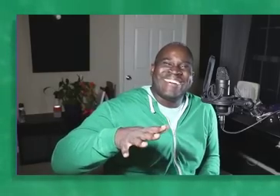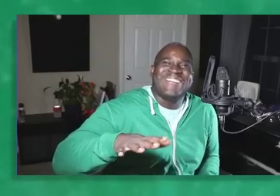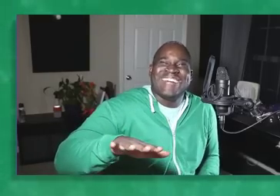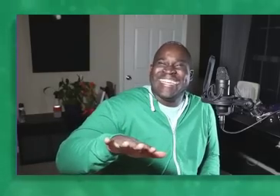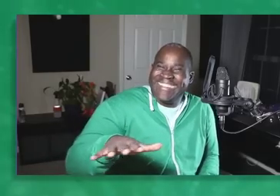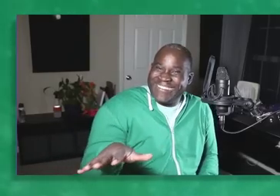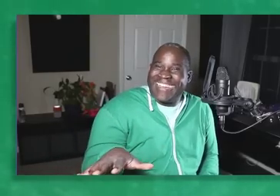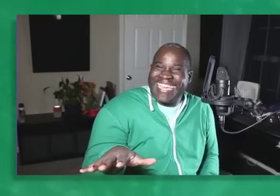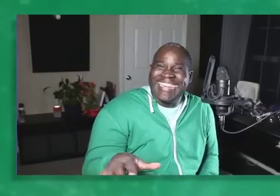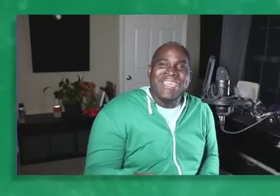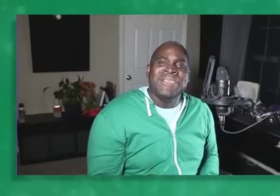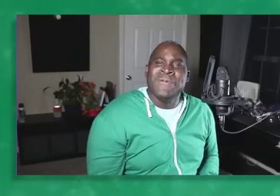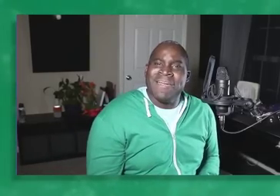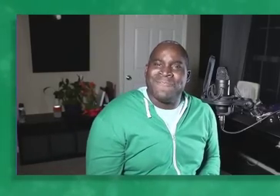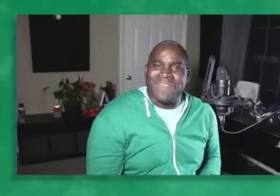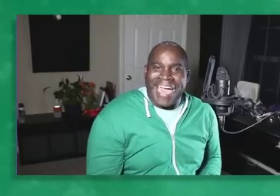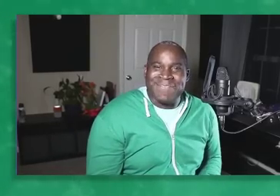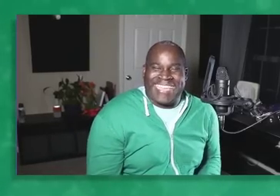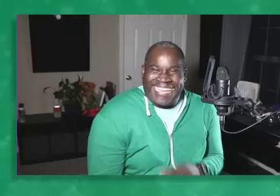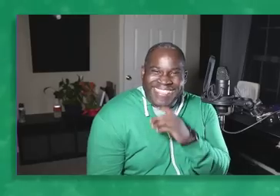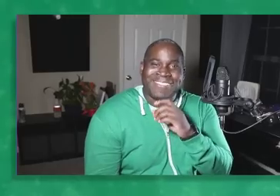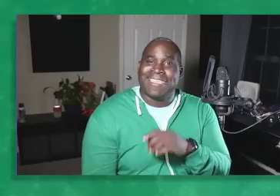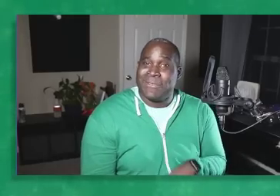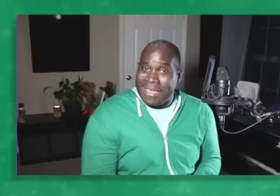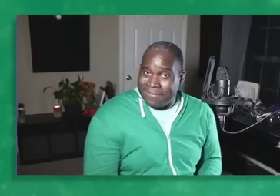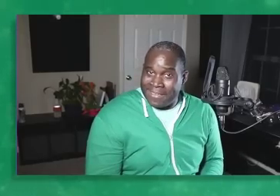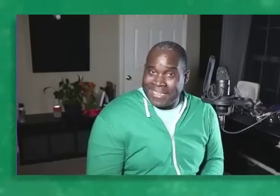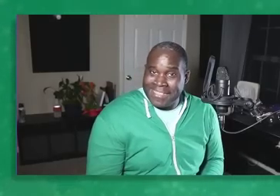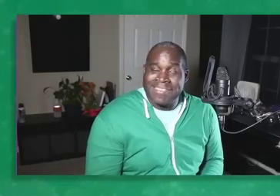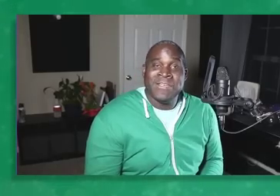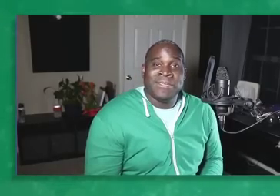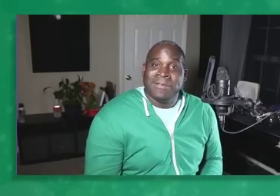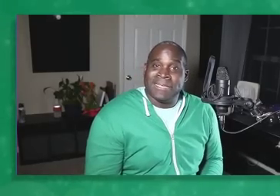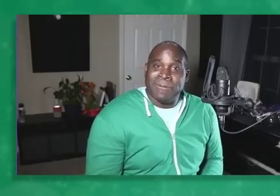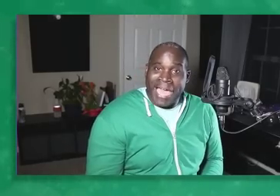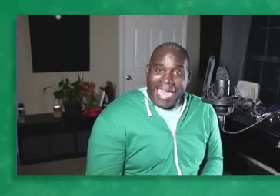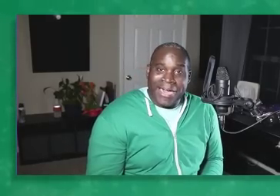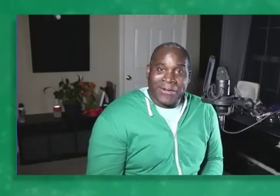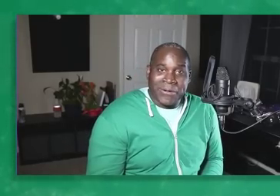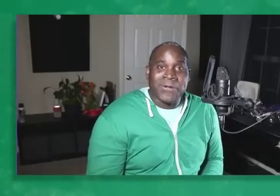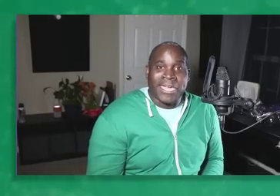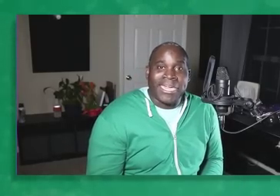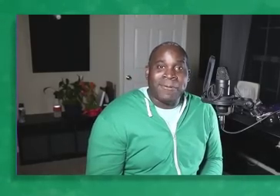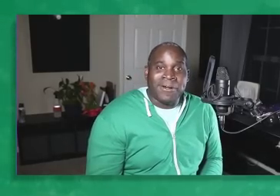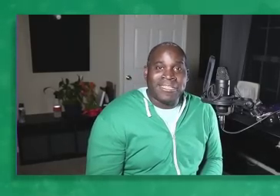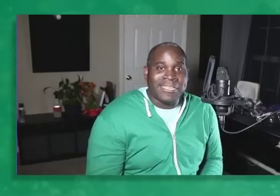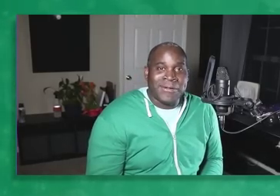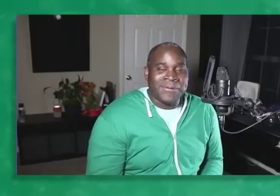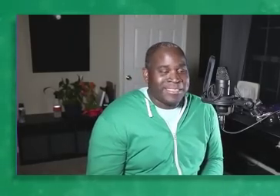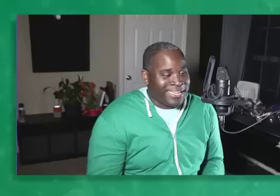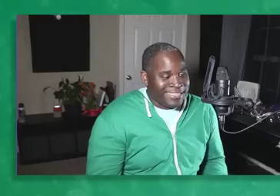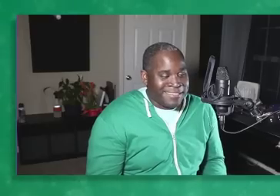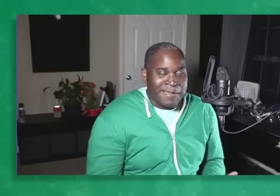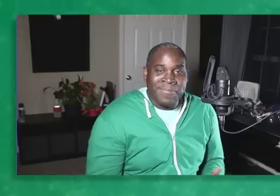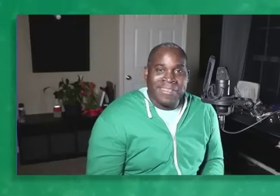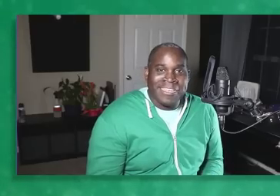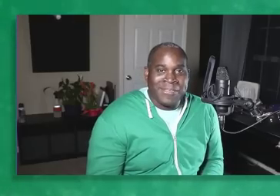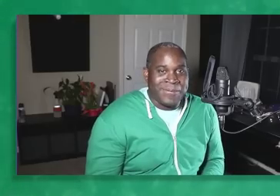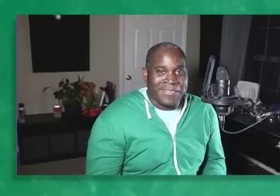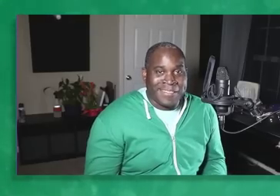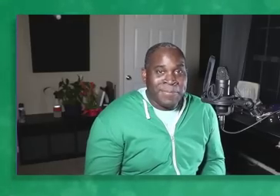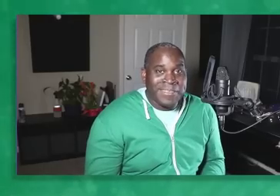a little weird, right? You have five kids? Like, you got five kids? Wow. Okay. Well, you know, like,